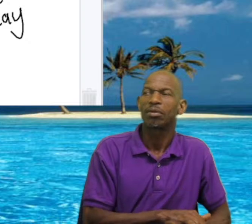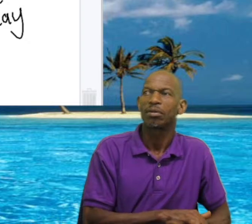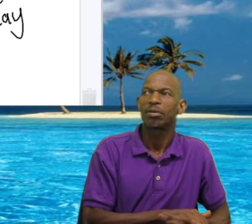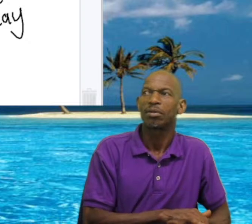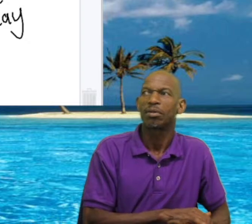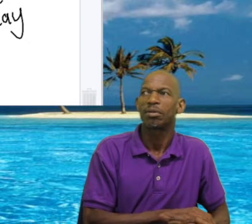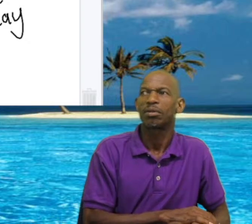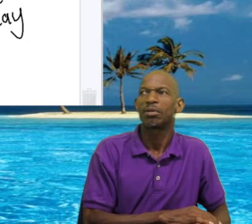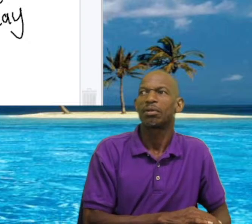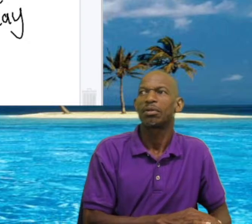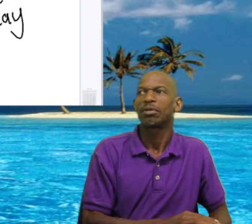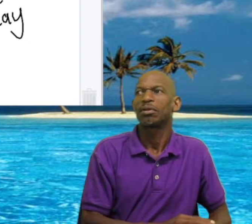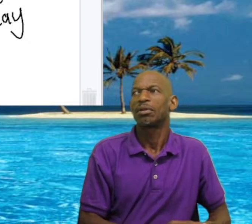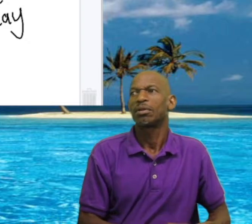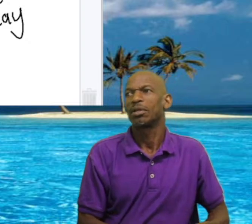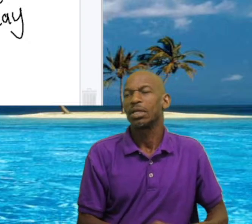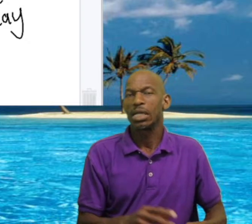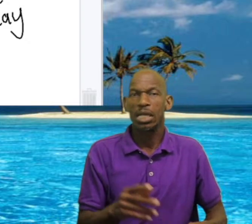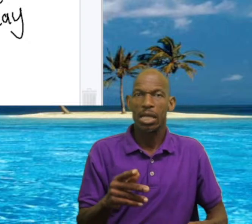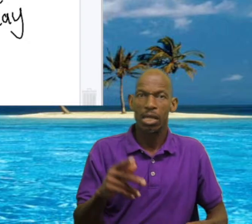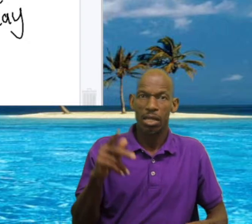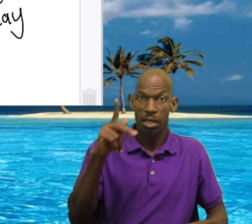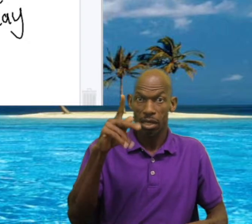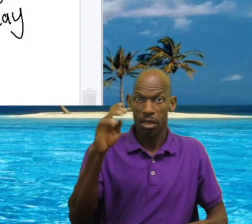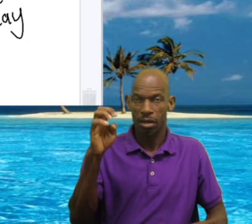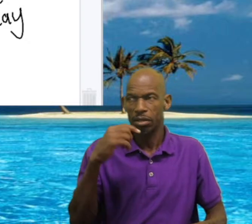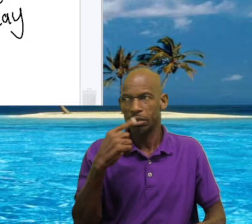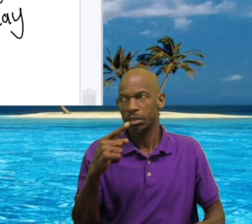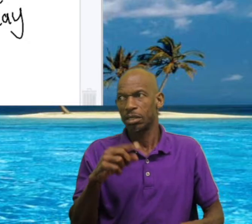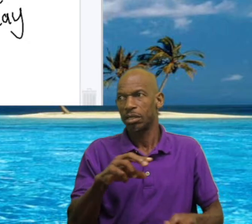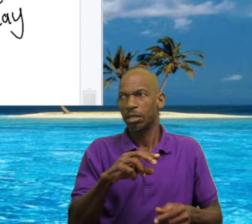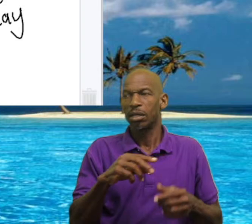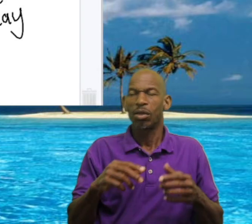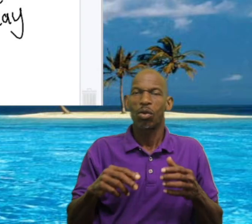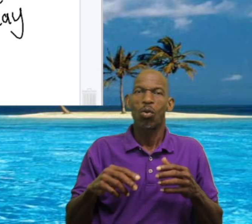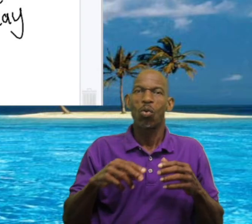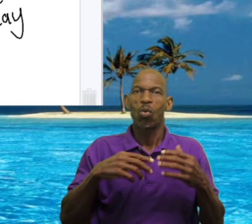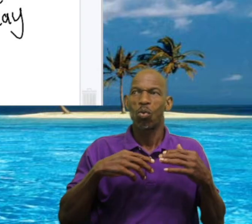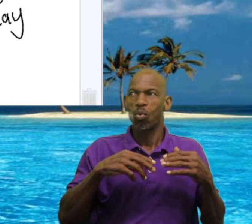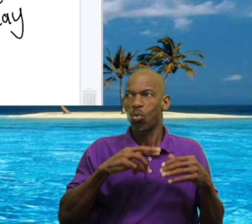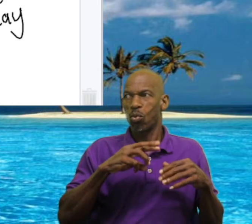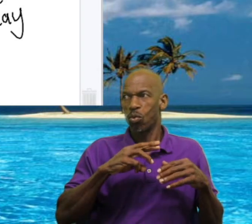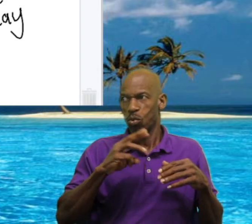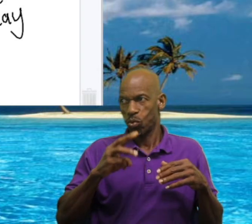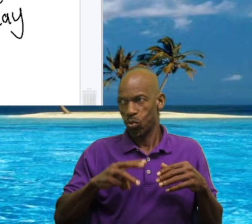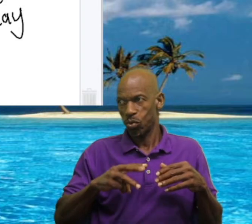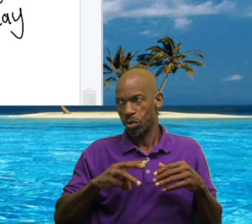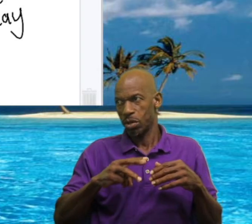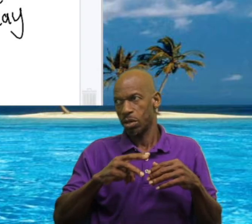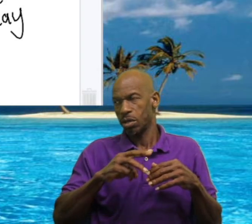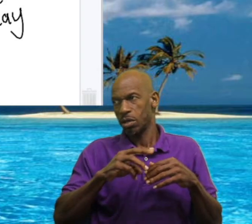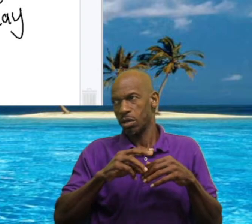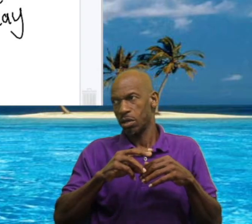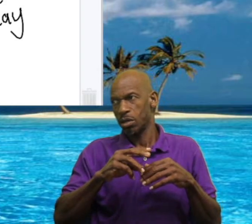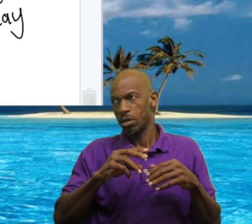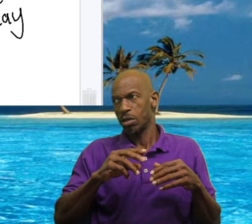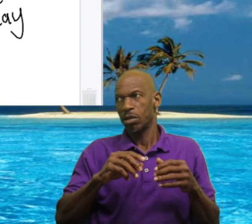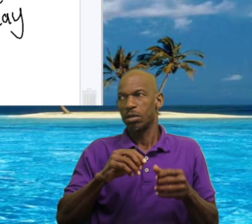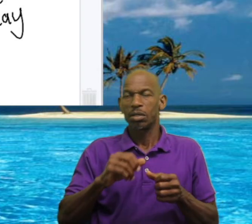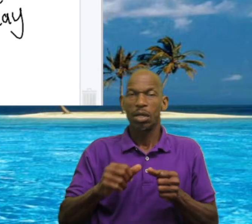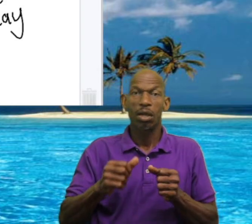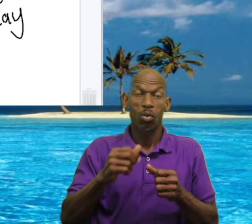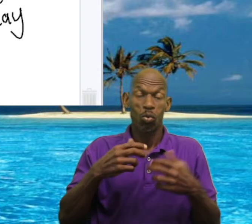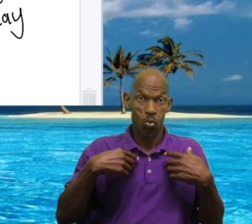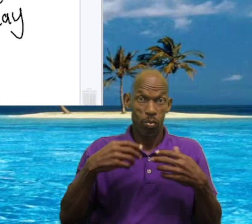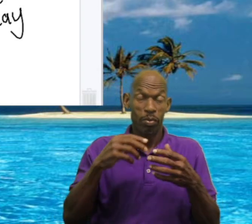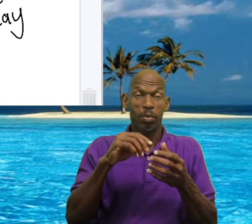But Karen said the woman has to wash. Now the washing is like work. She has